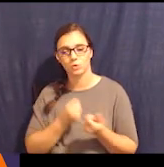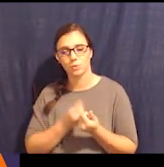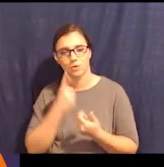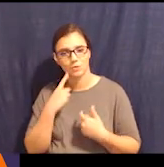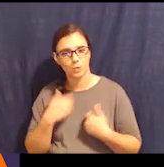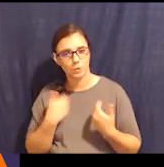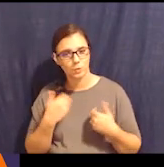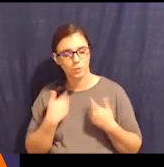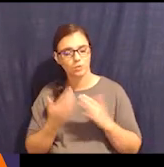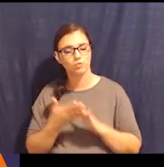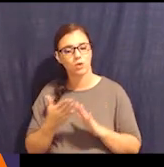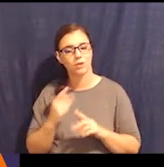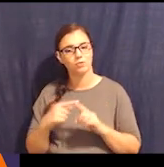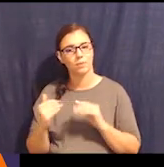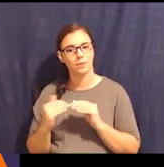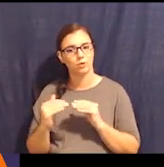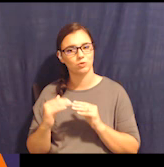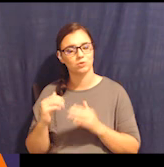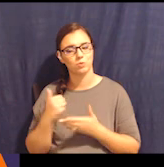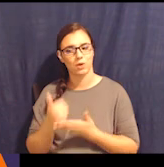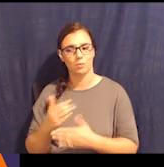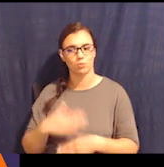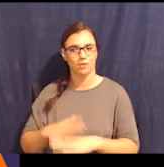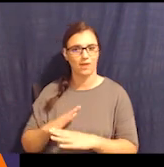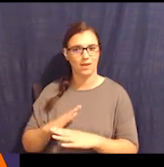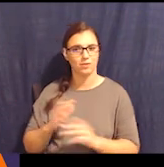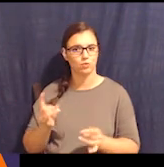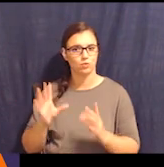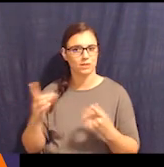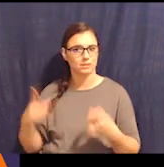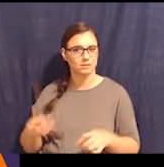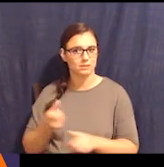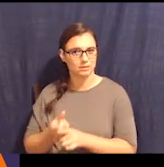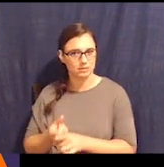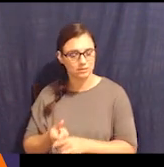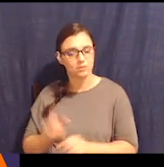crisis. You can contact the teen line by dialing